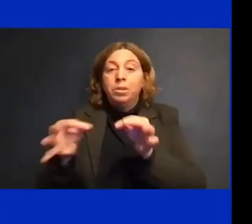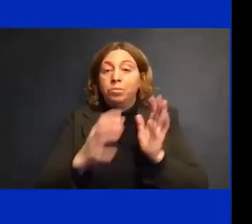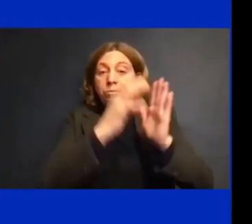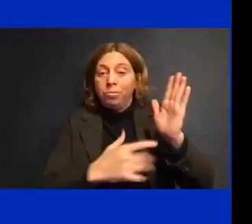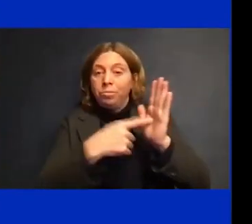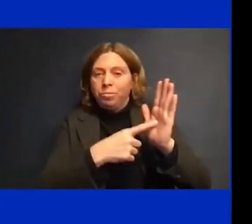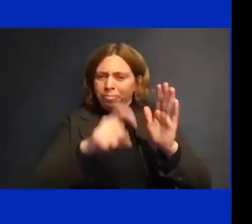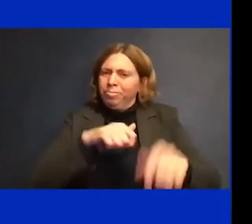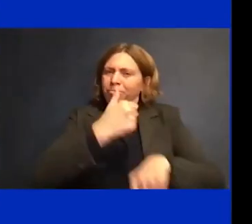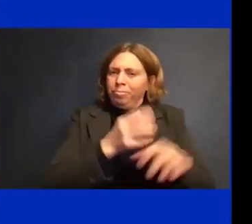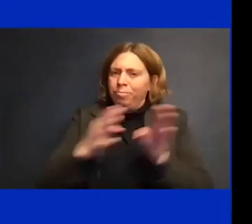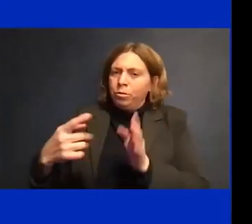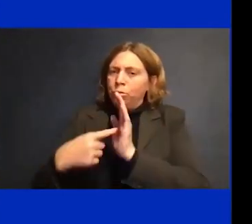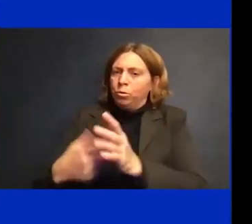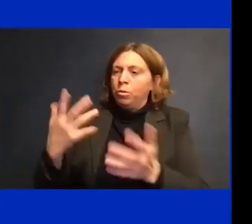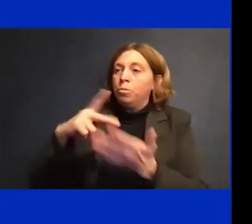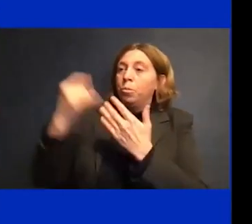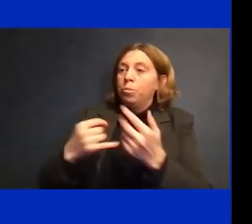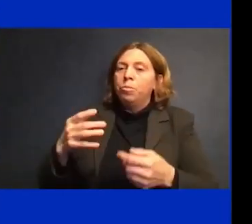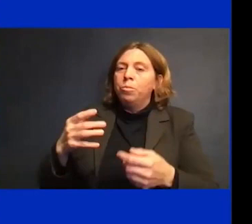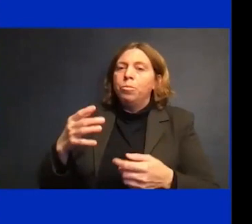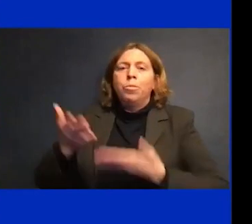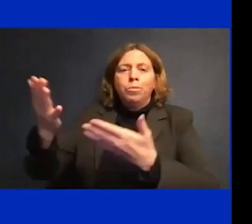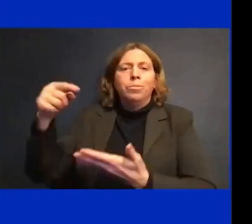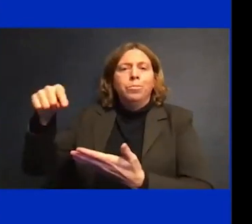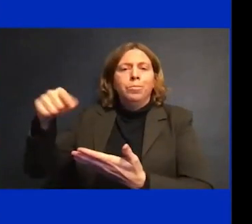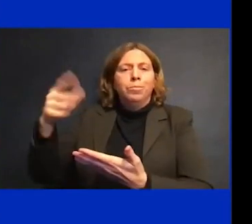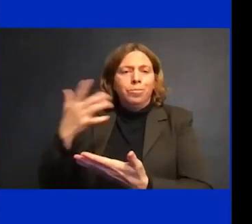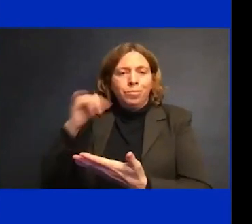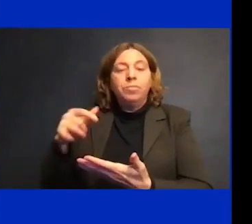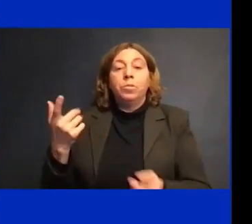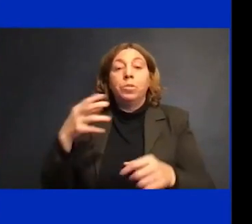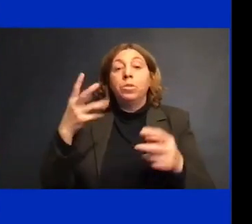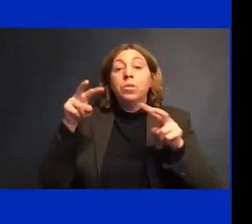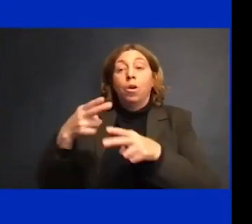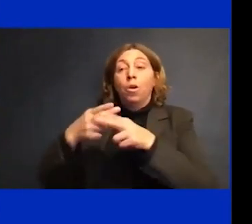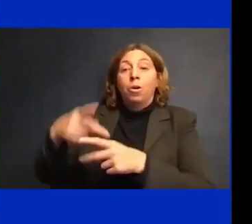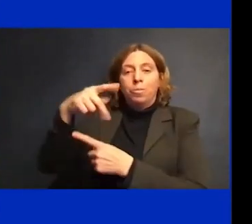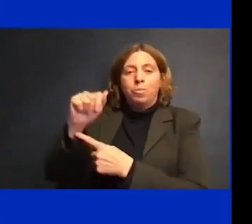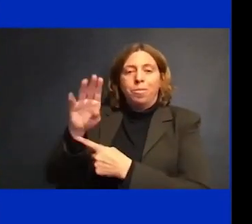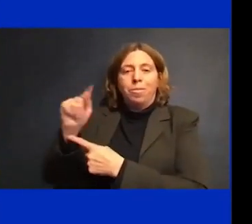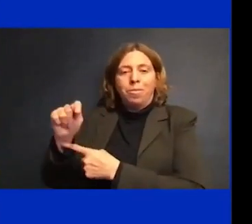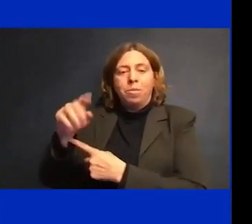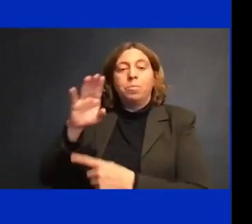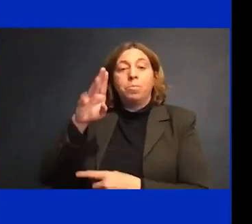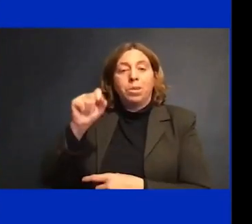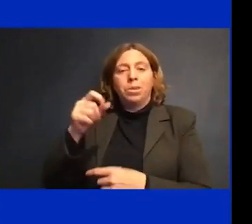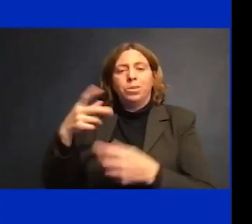or EIS, is to be prepared for the proposed project, referred to as the Bus Terminal Replacement